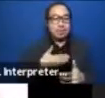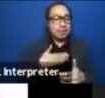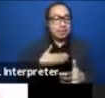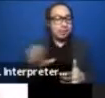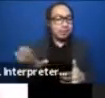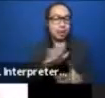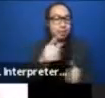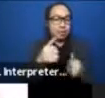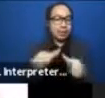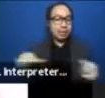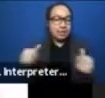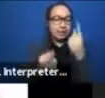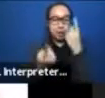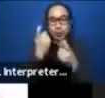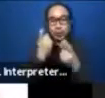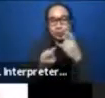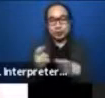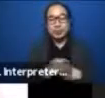questions.